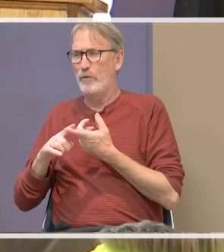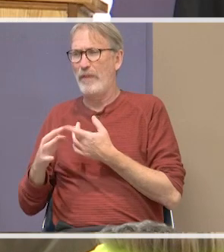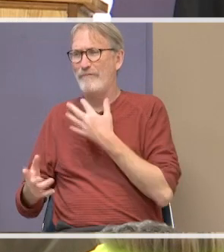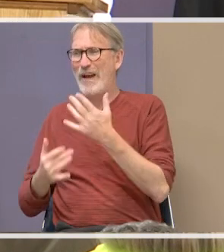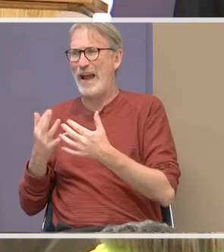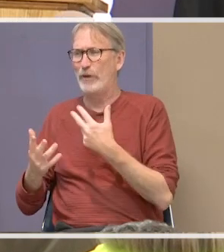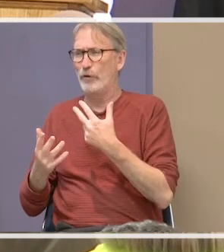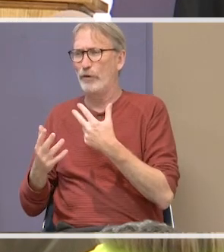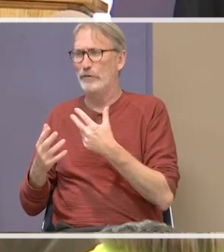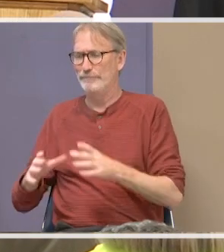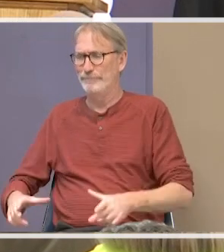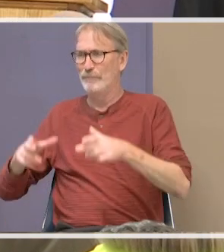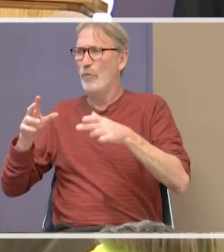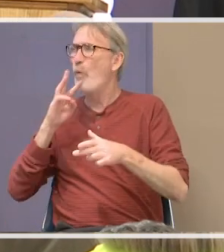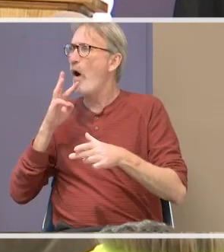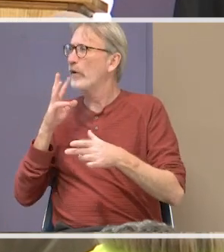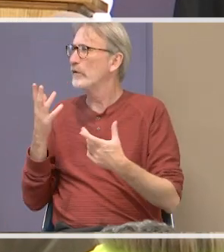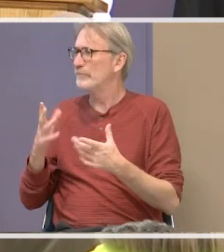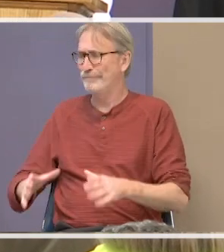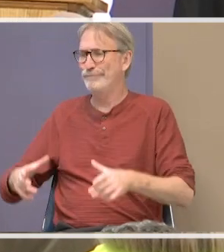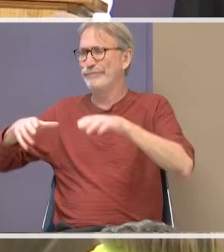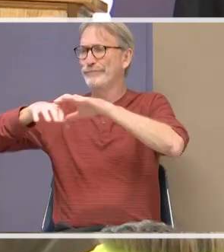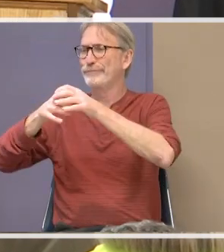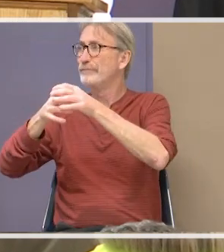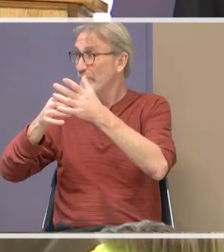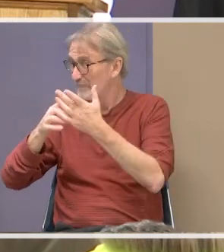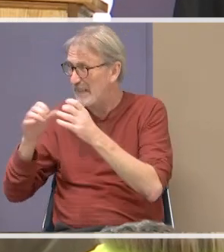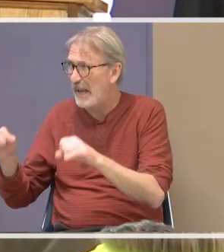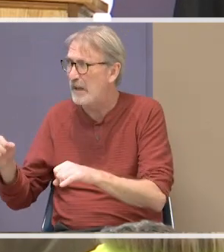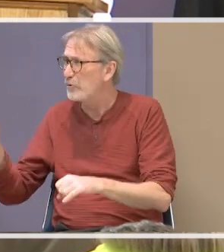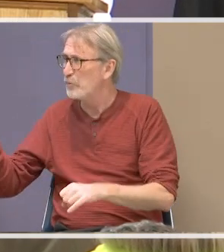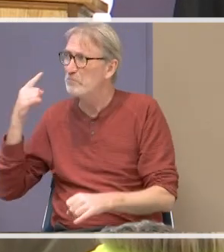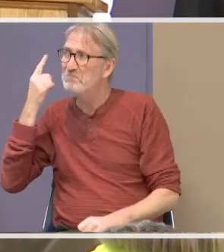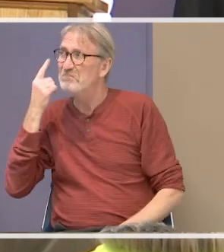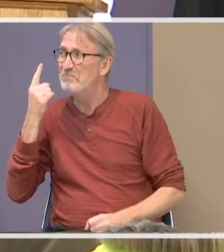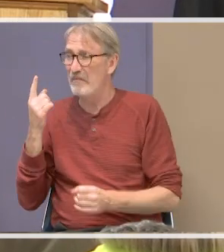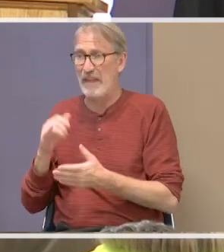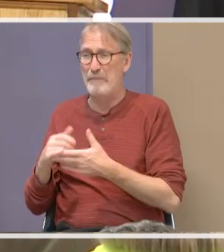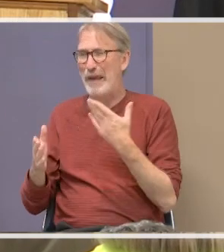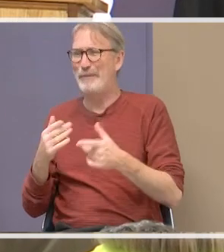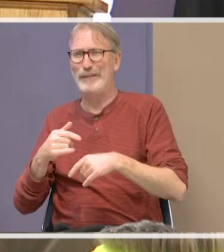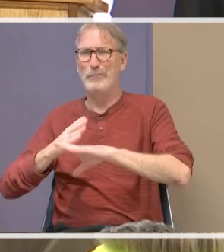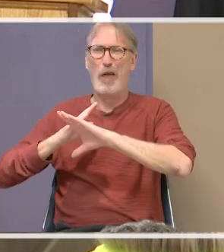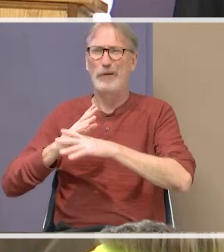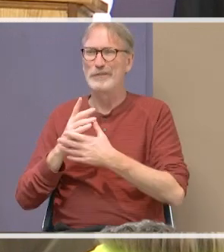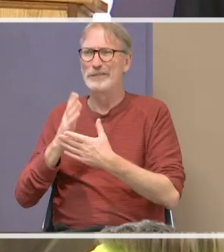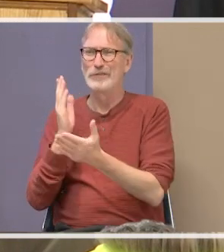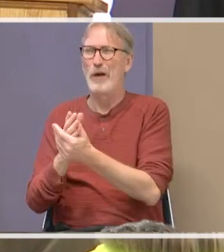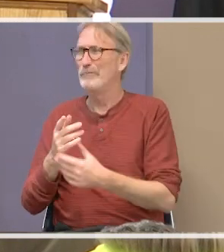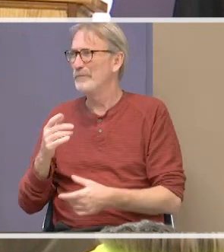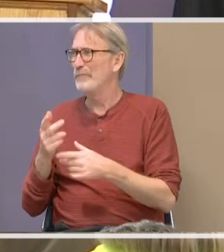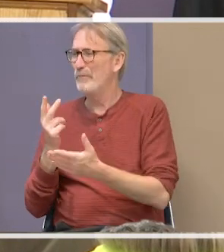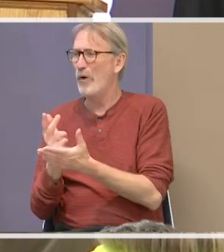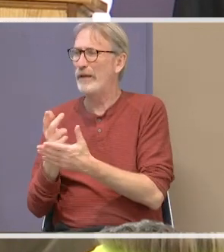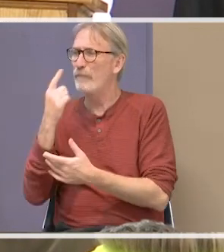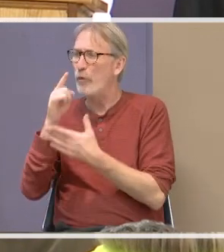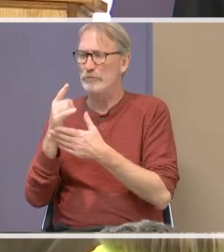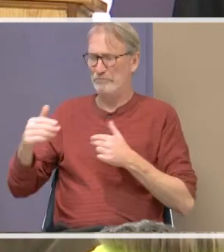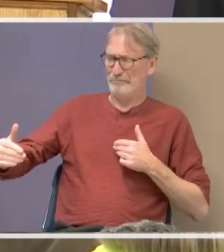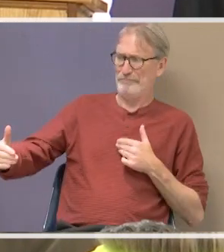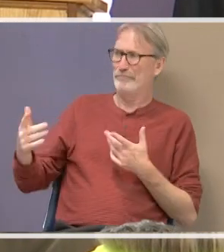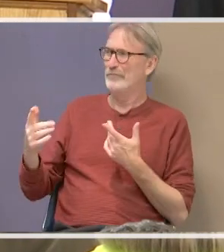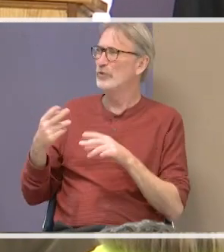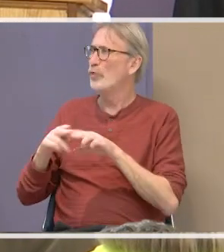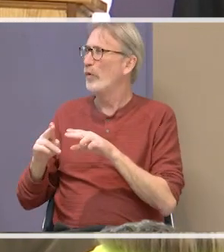located. So that's my question. Could there be a consideration of restricting parking for that brief period or that